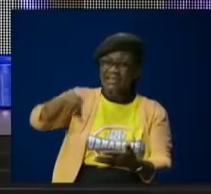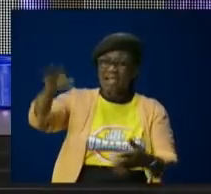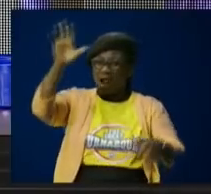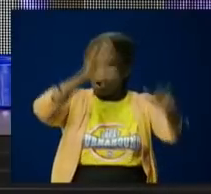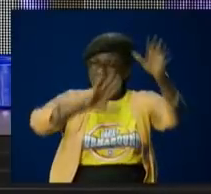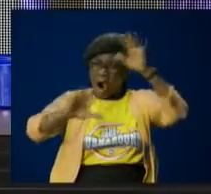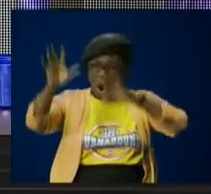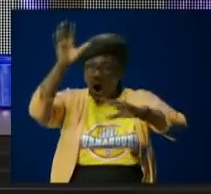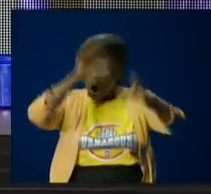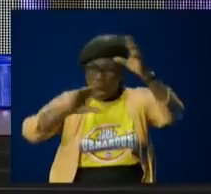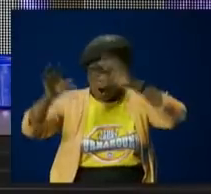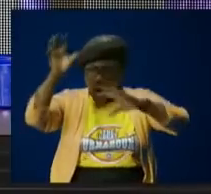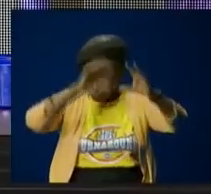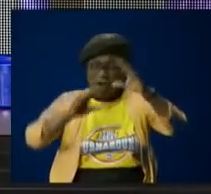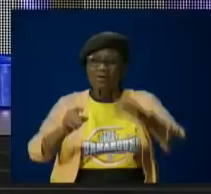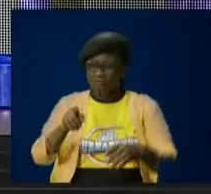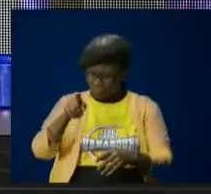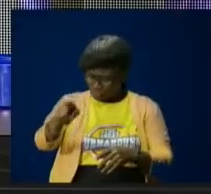You can.